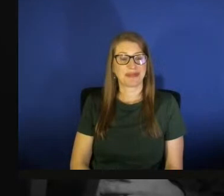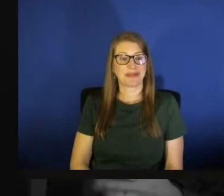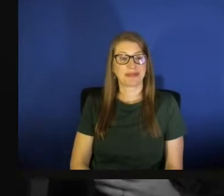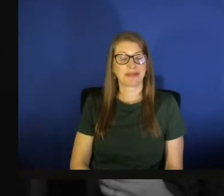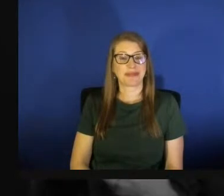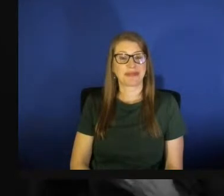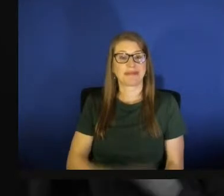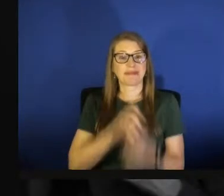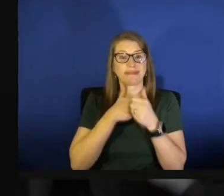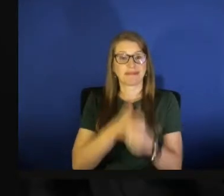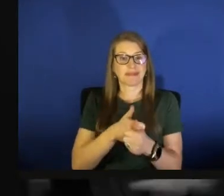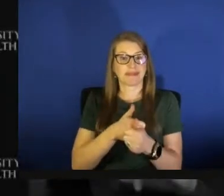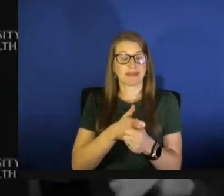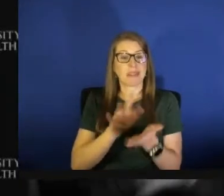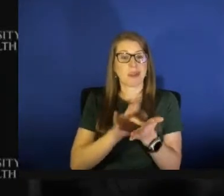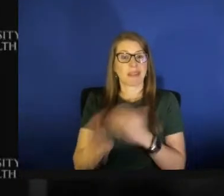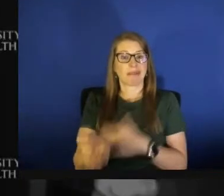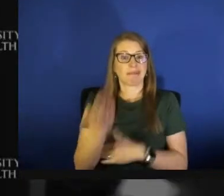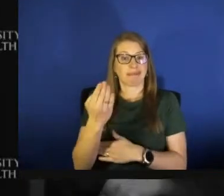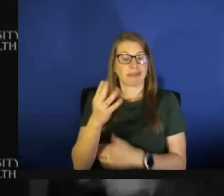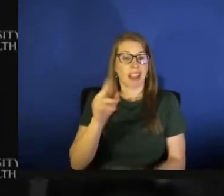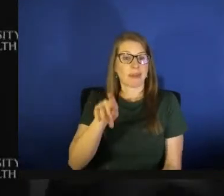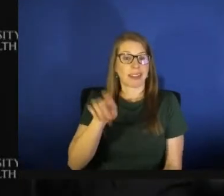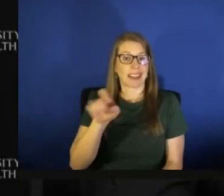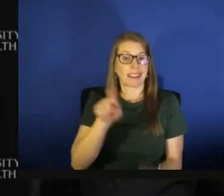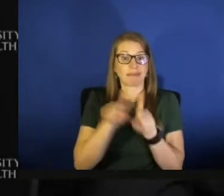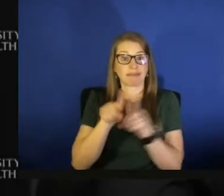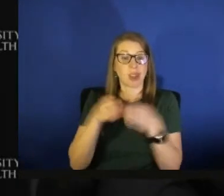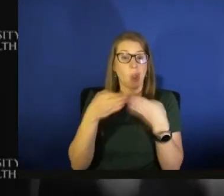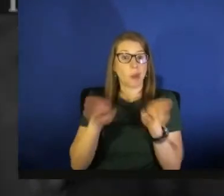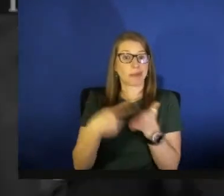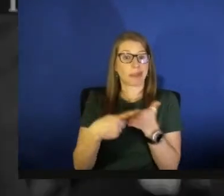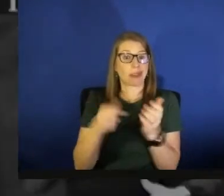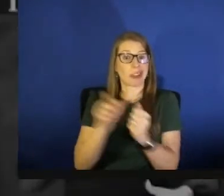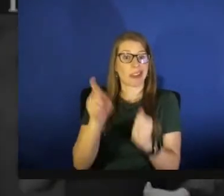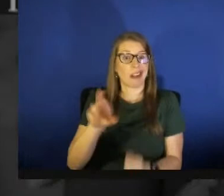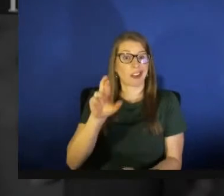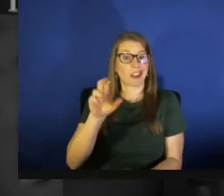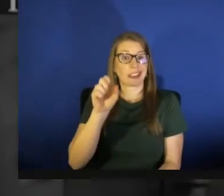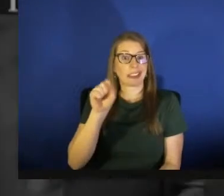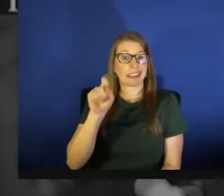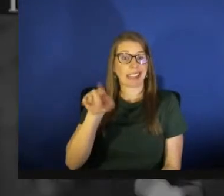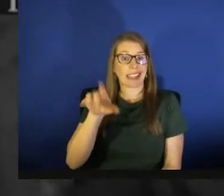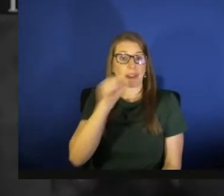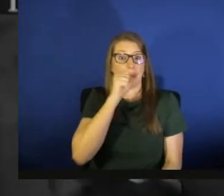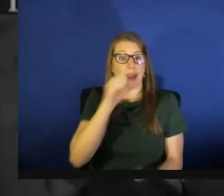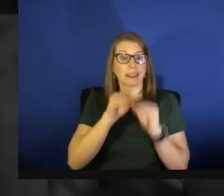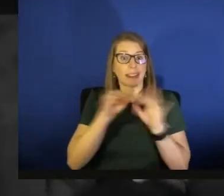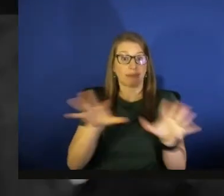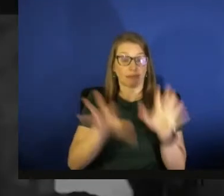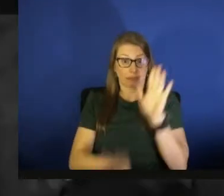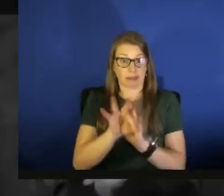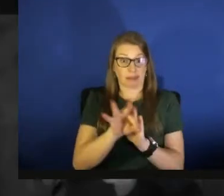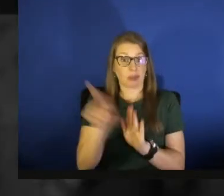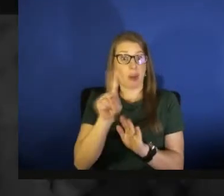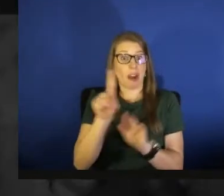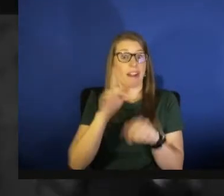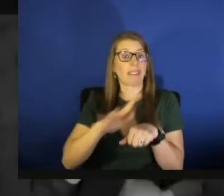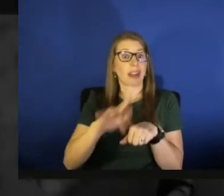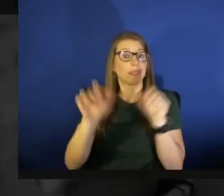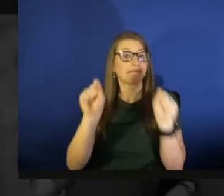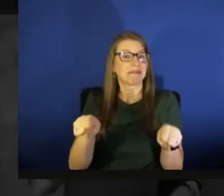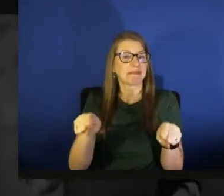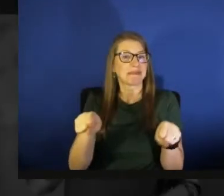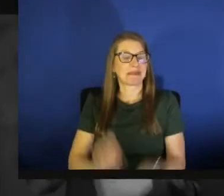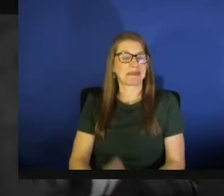Subscribe to our Morning Medical Update and Open Mics with Dr. Stites podcasts. Now, everywhere podcasts are available.